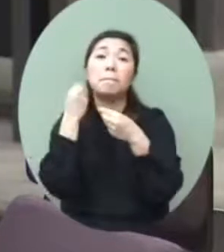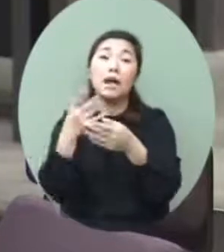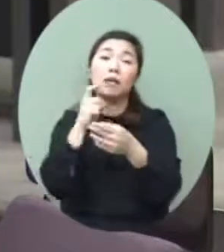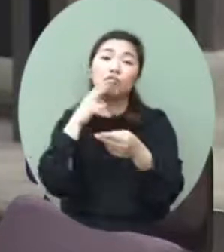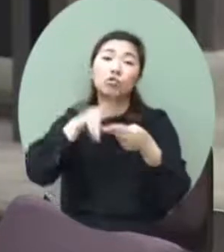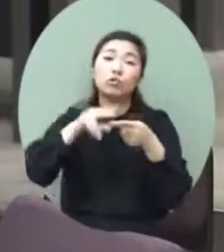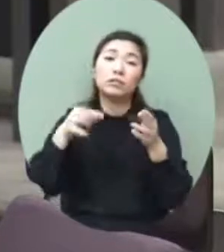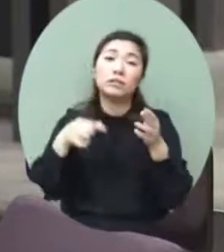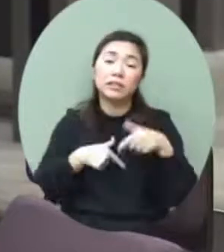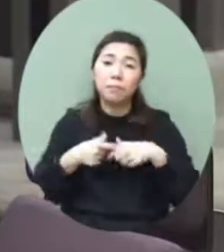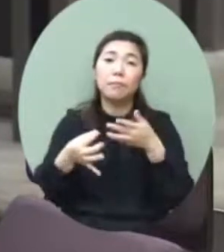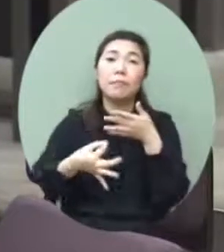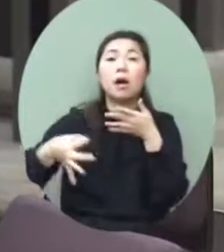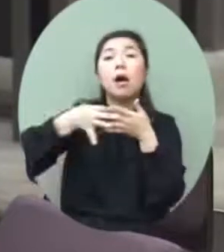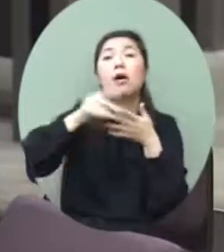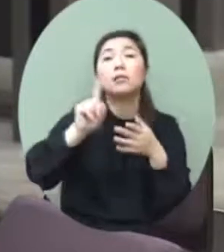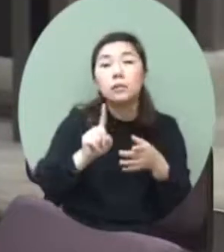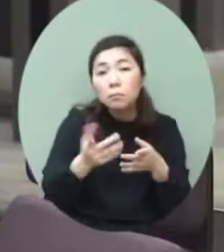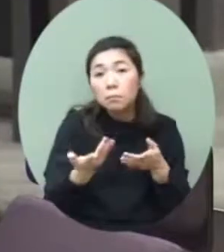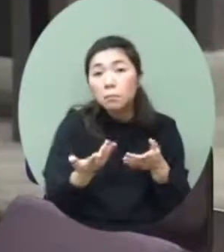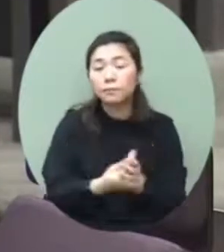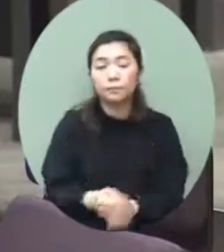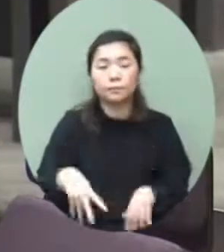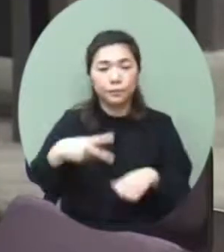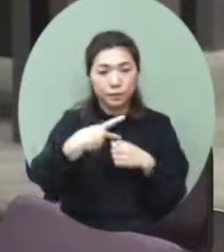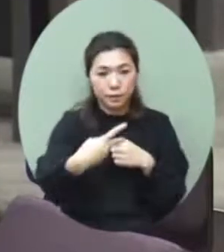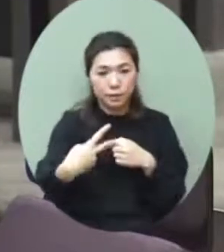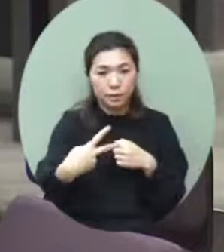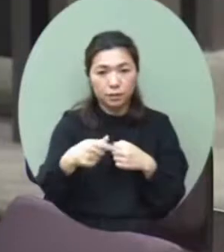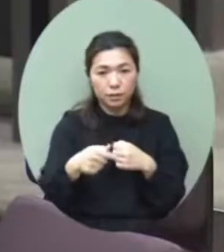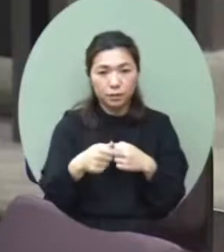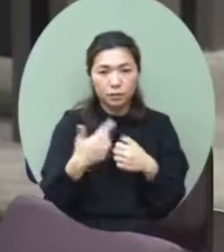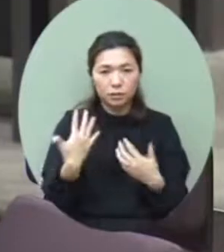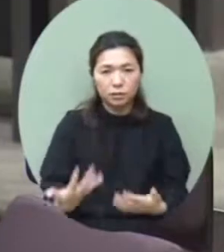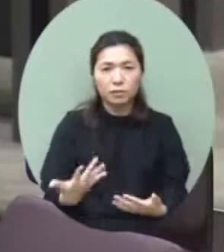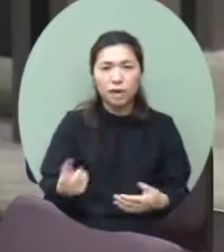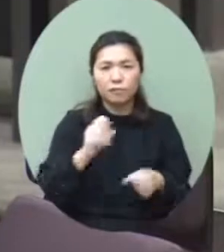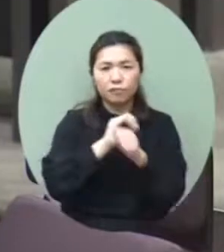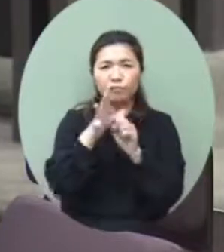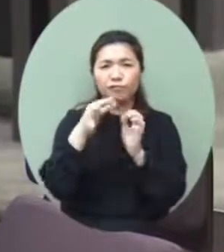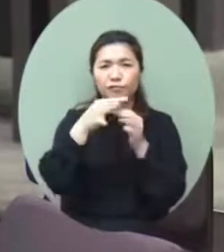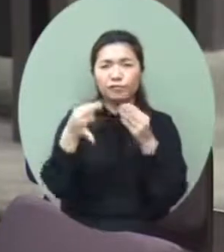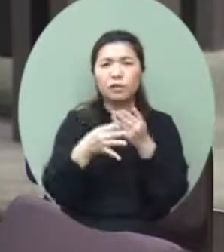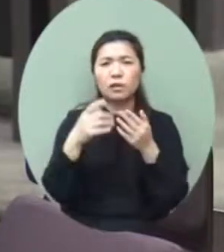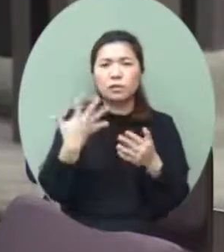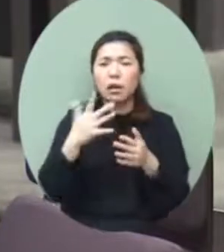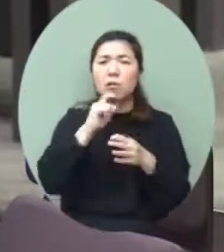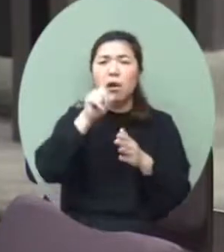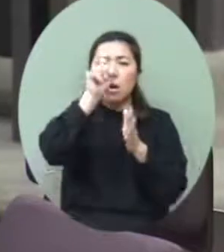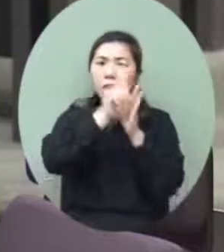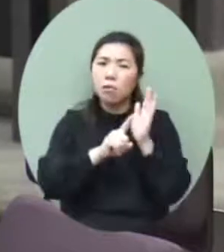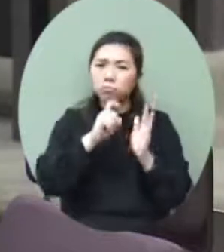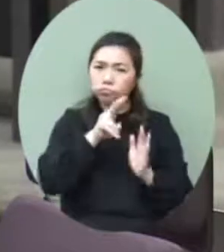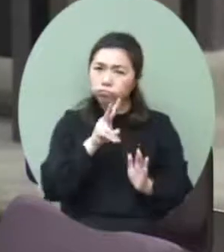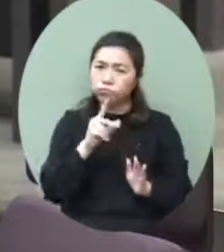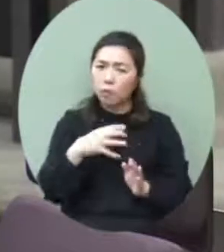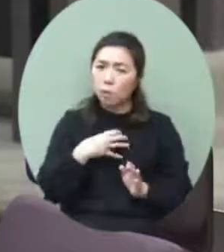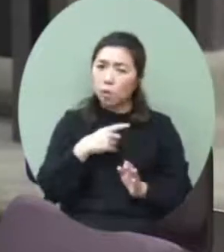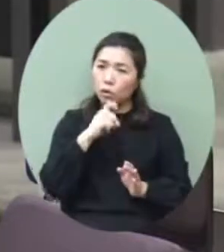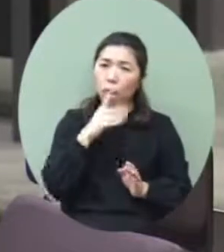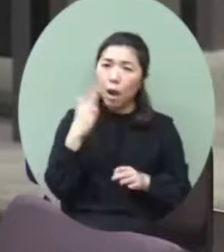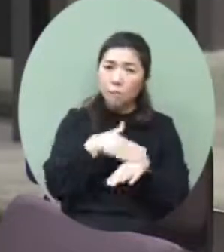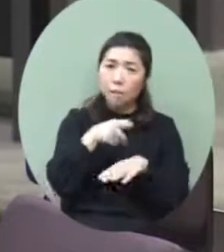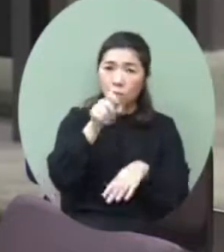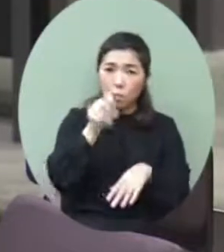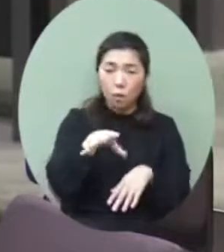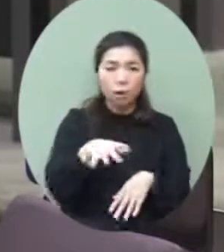public confidence in the government's anti-epidemic work? You said that the pandemic has hit